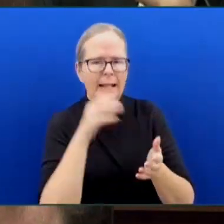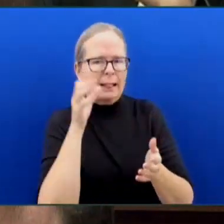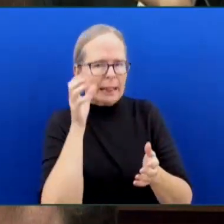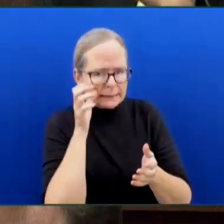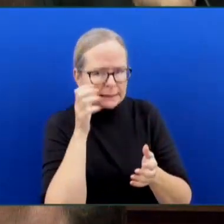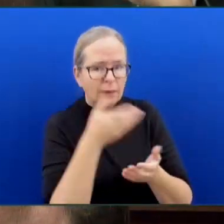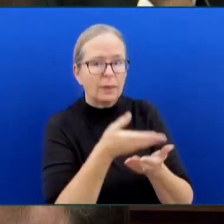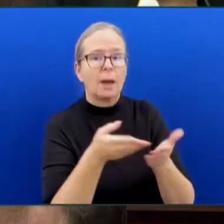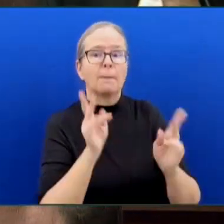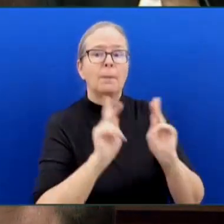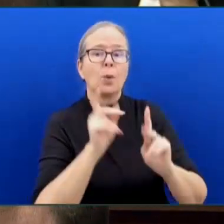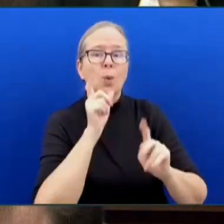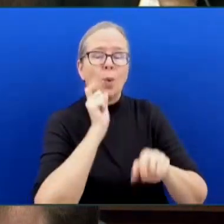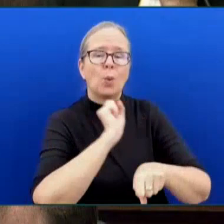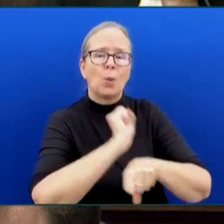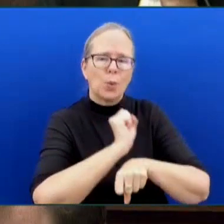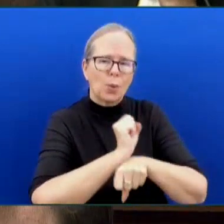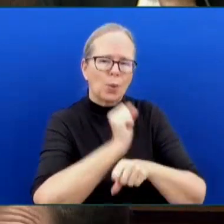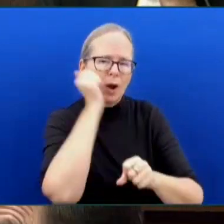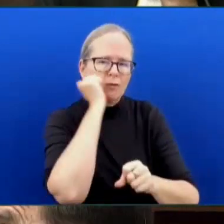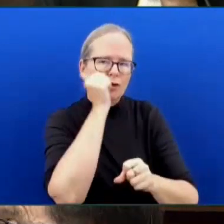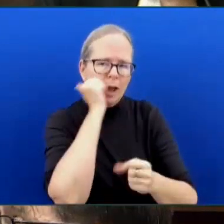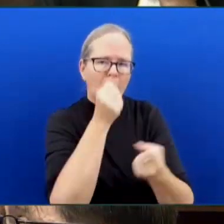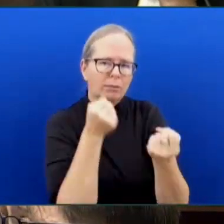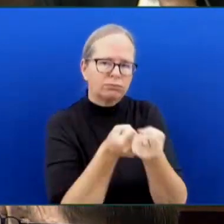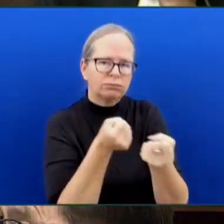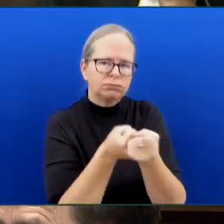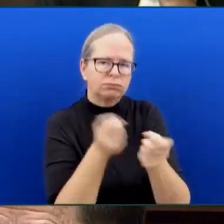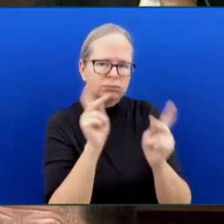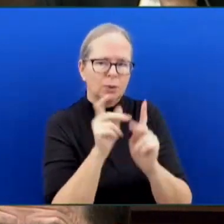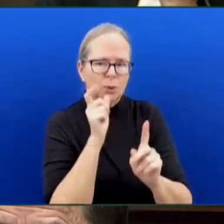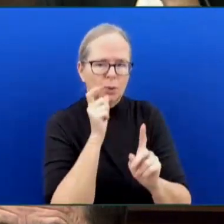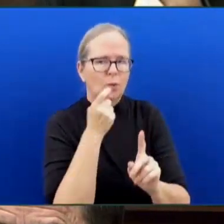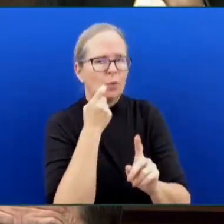thought the government should do to address this crisis.